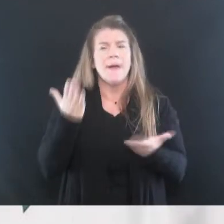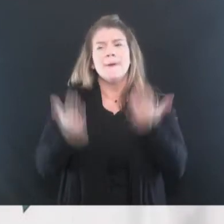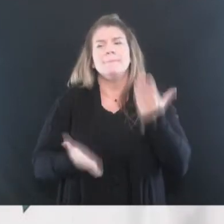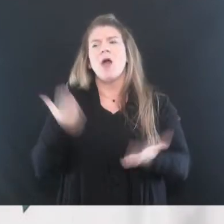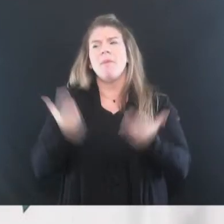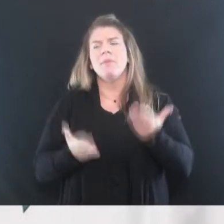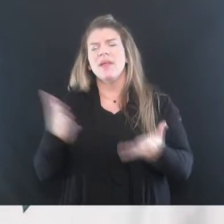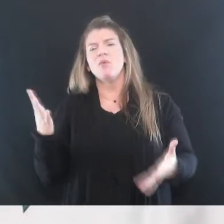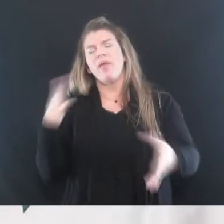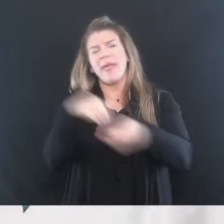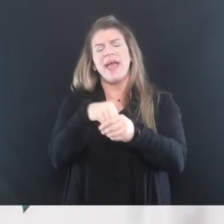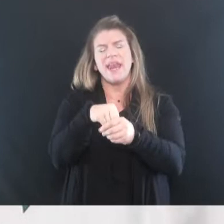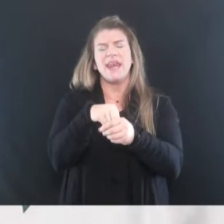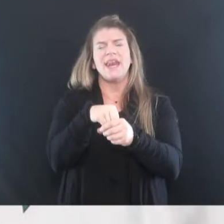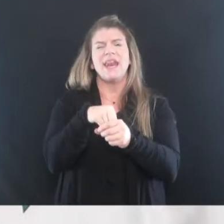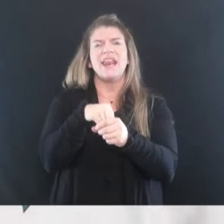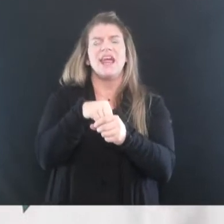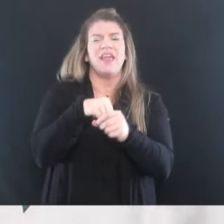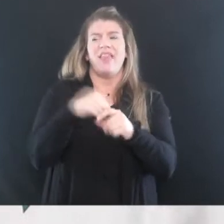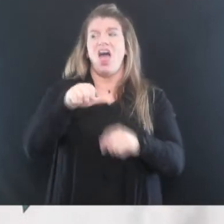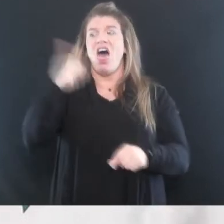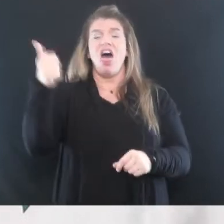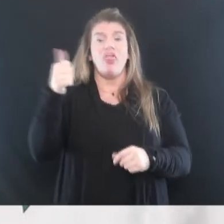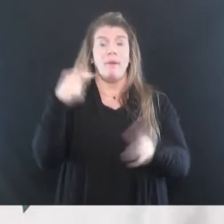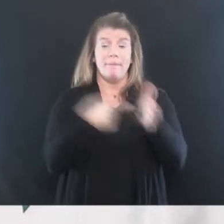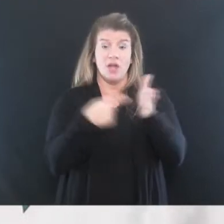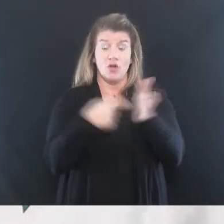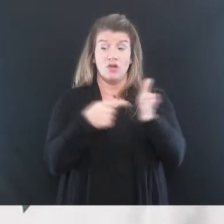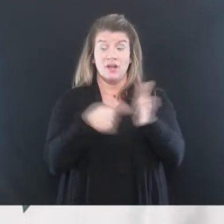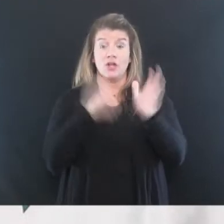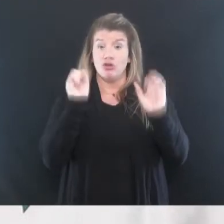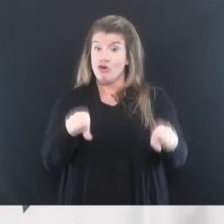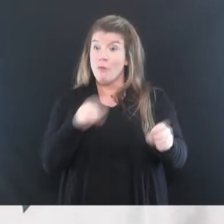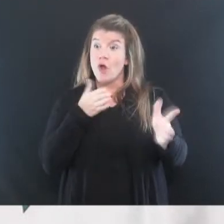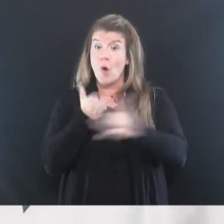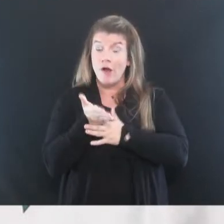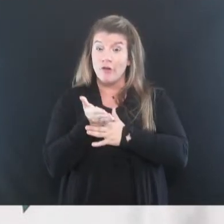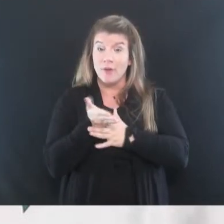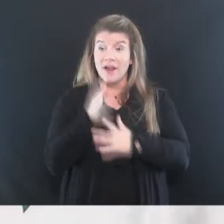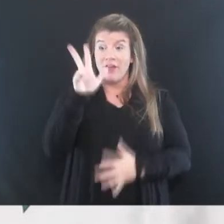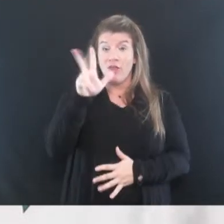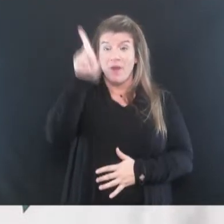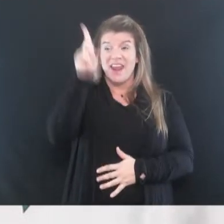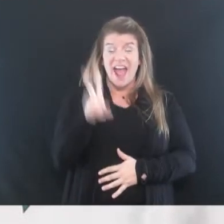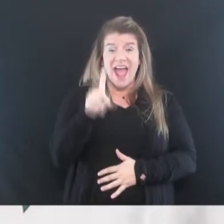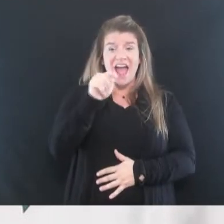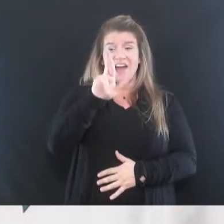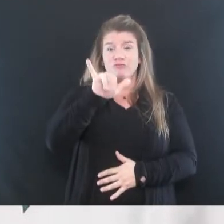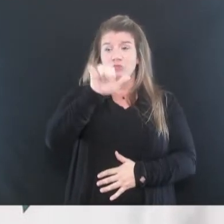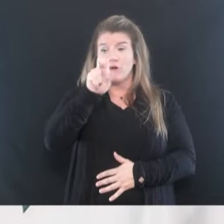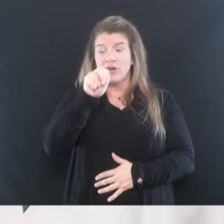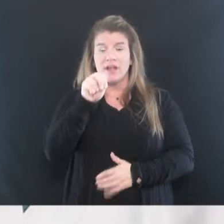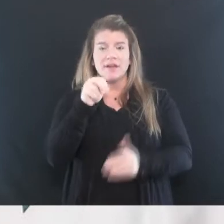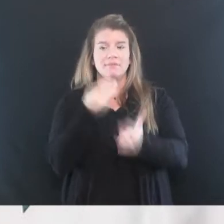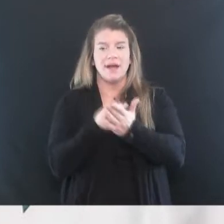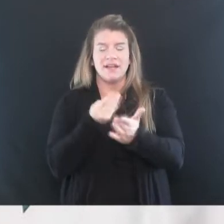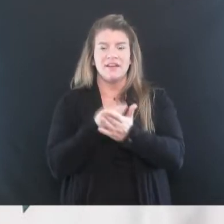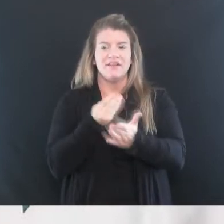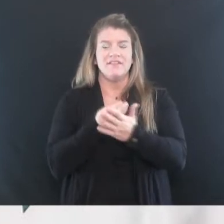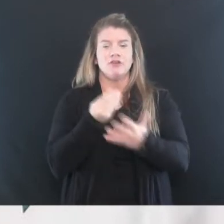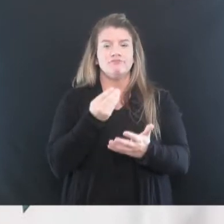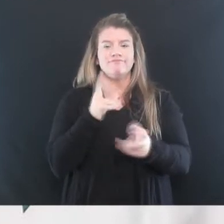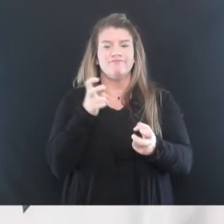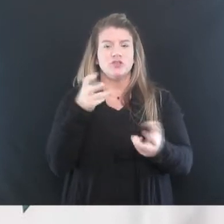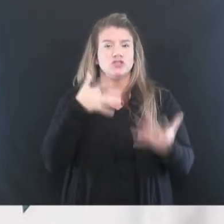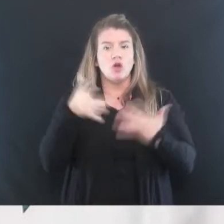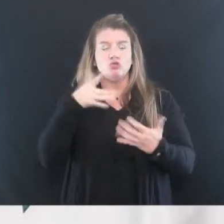this other bill that, could be going through as far as the $3.5 trillion of social needs or whatever like